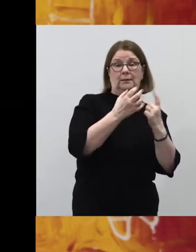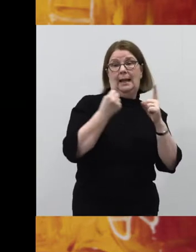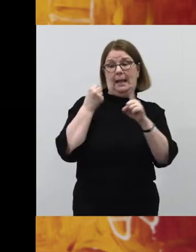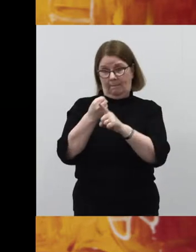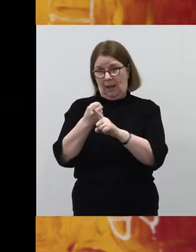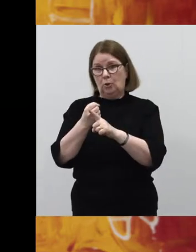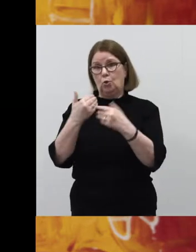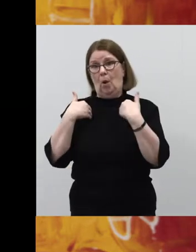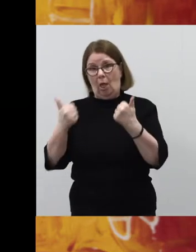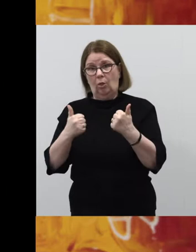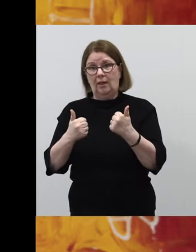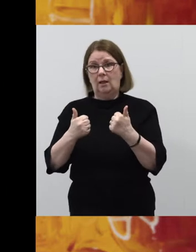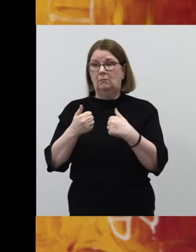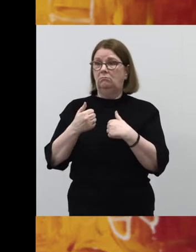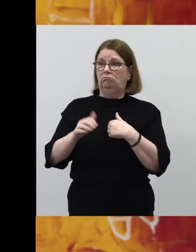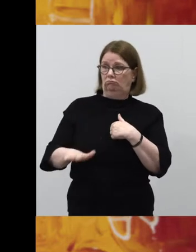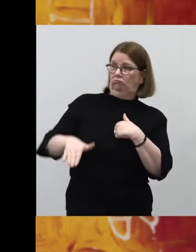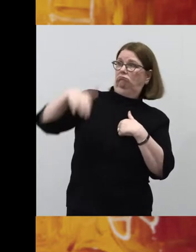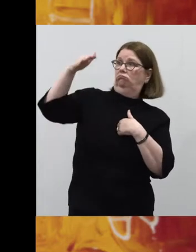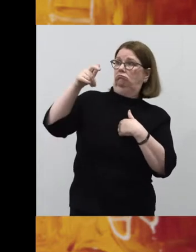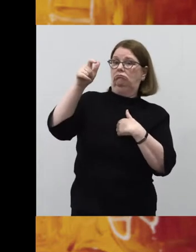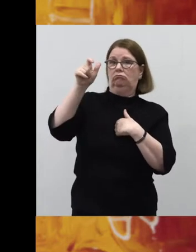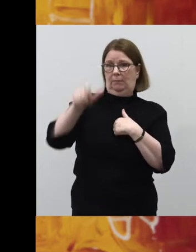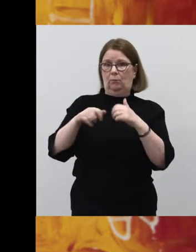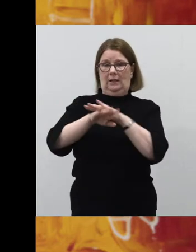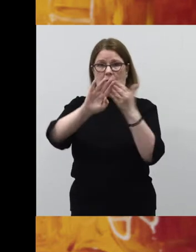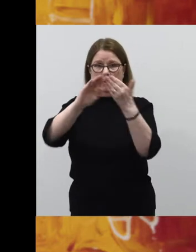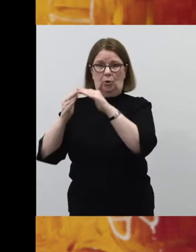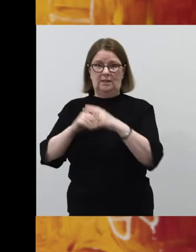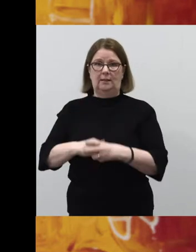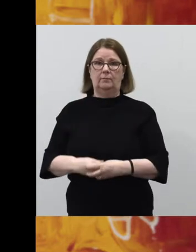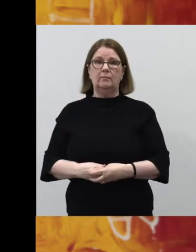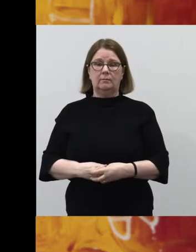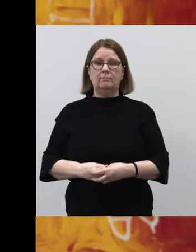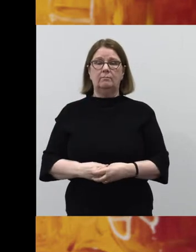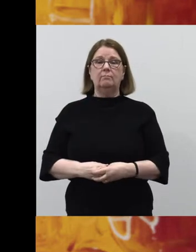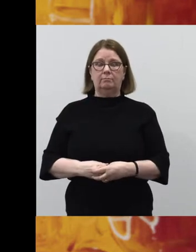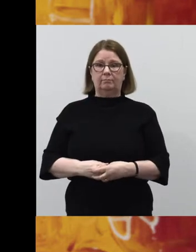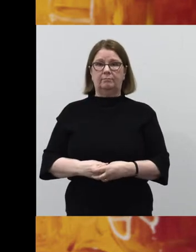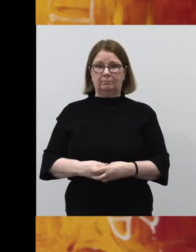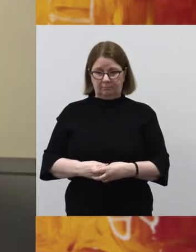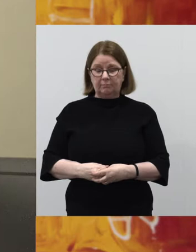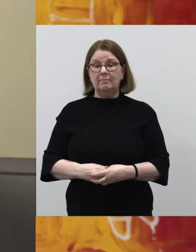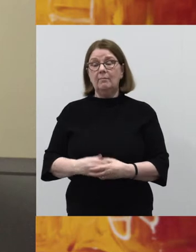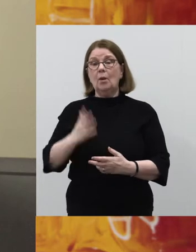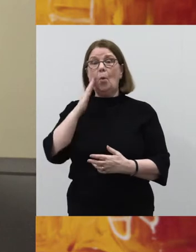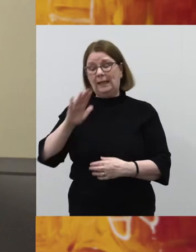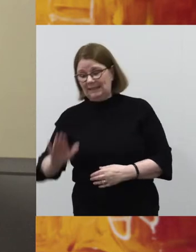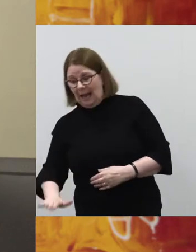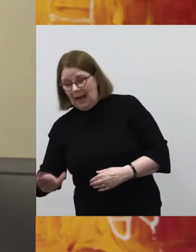between traditional Indigenous healing techniques and art practices within communities across the western half of Western